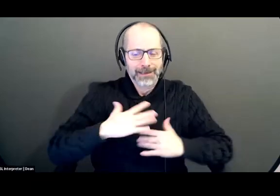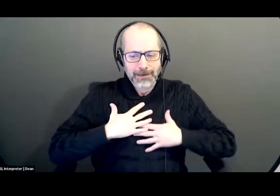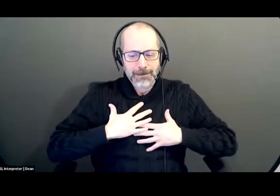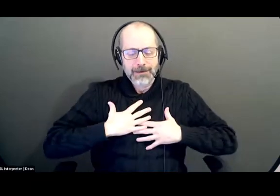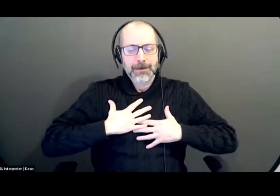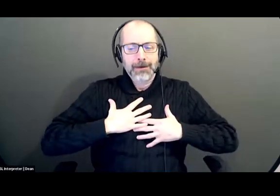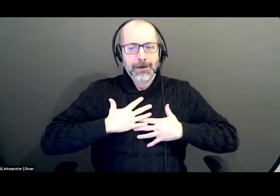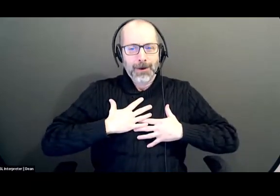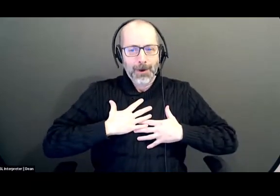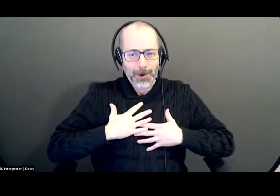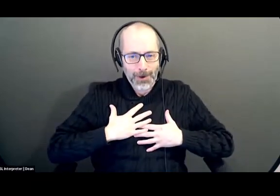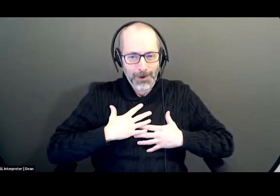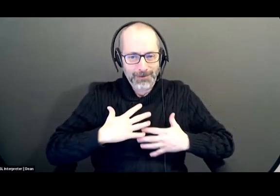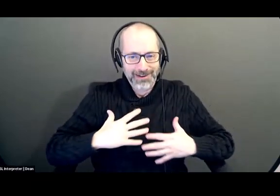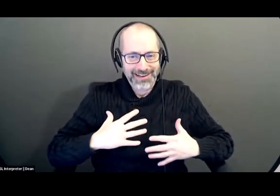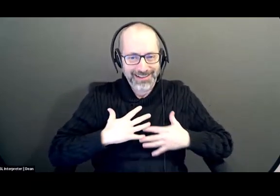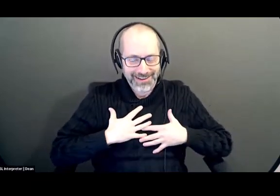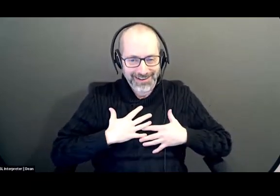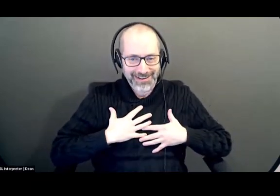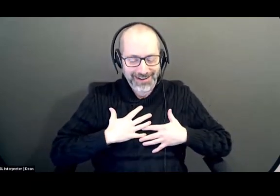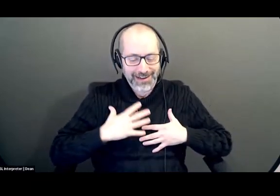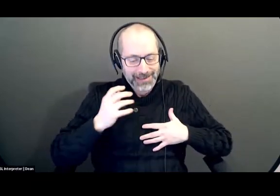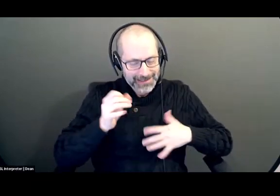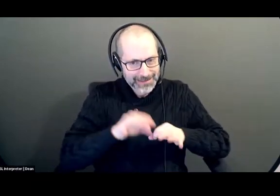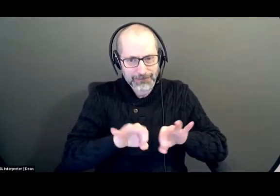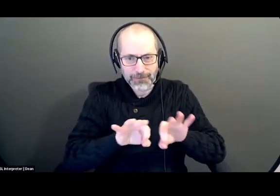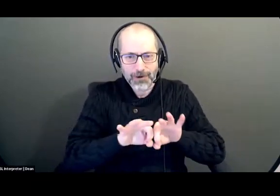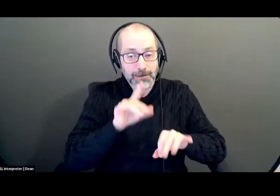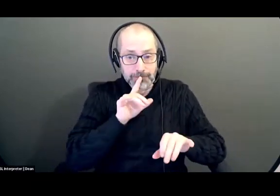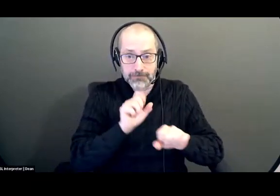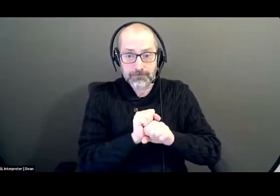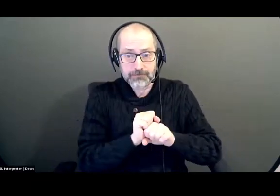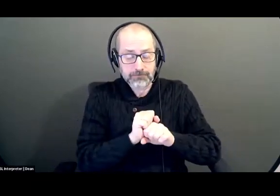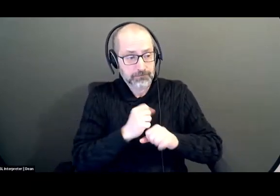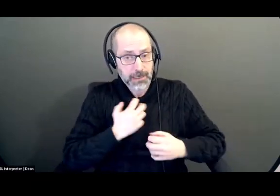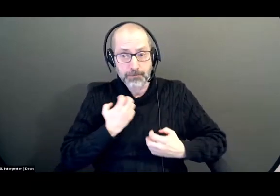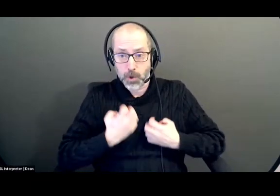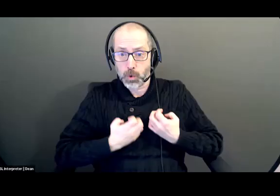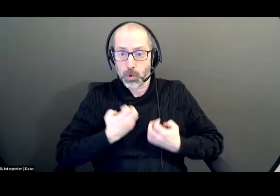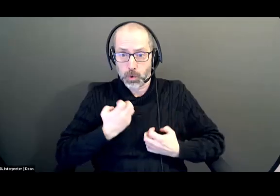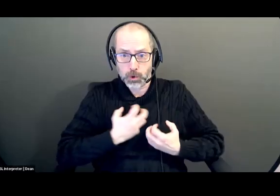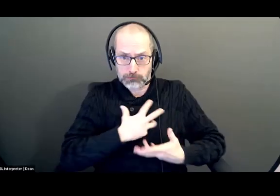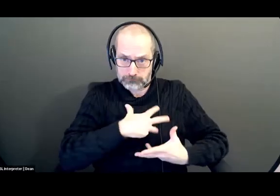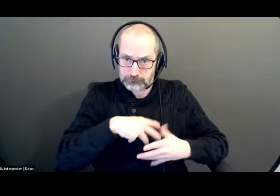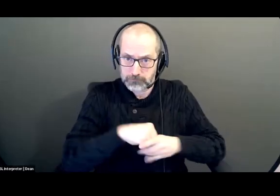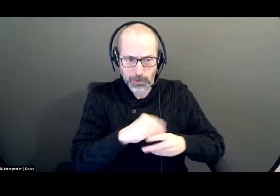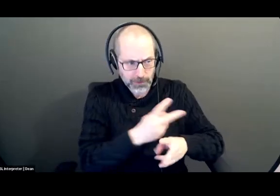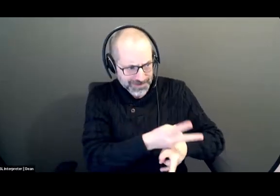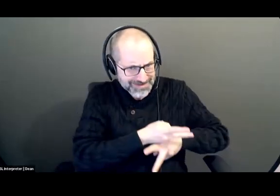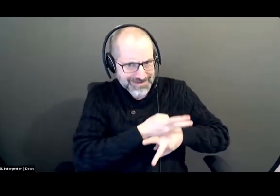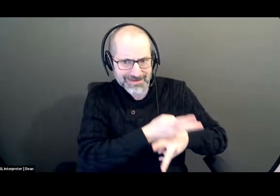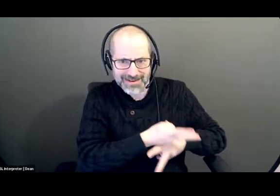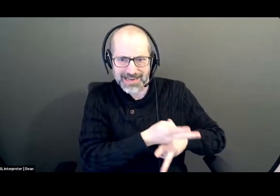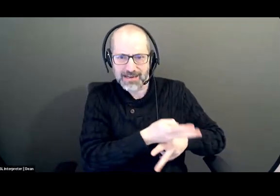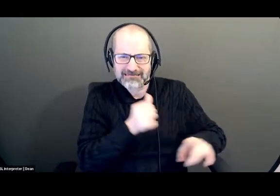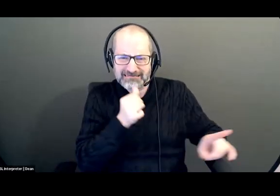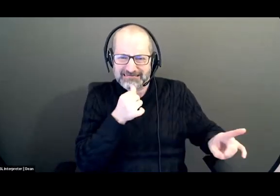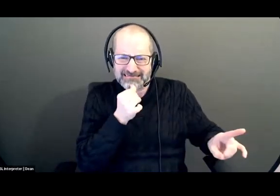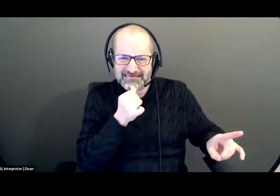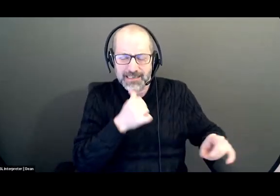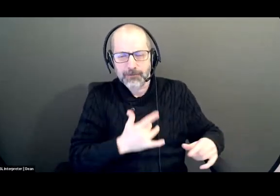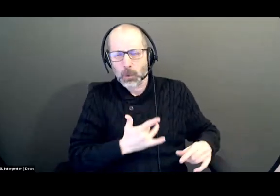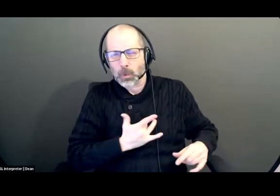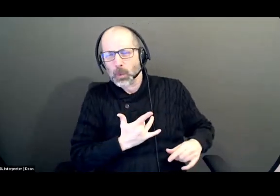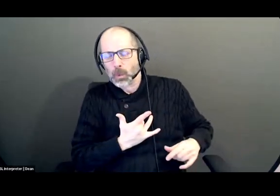risk. And that's okay if that's their choice. It wasn't always comfortable. So I think for